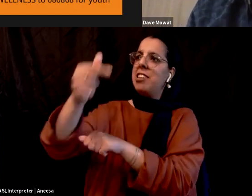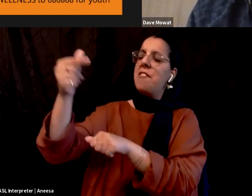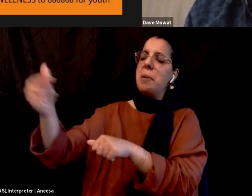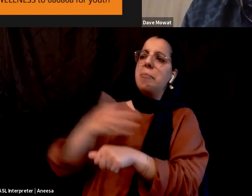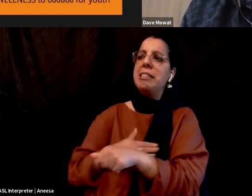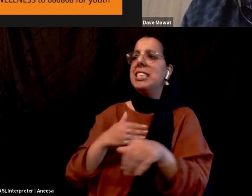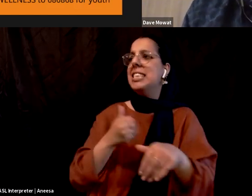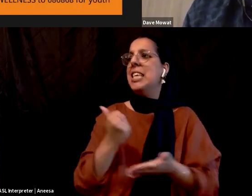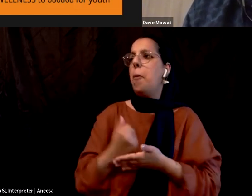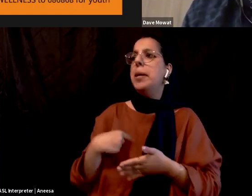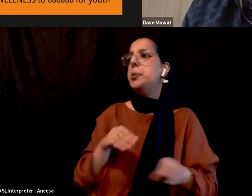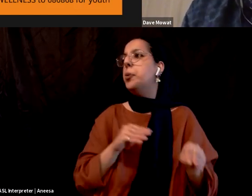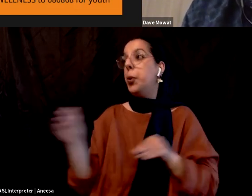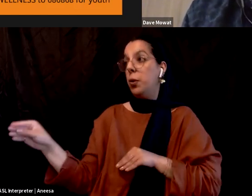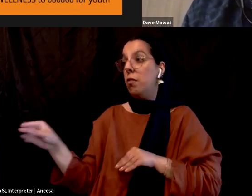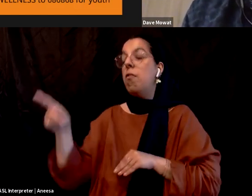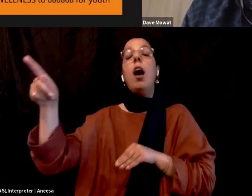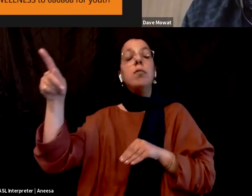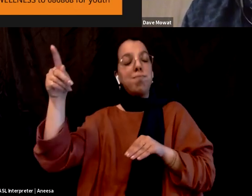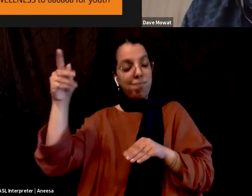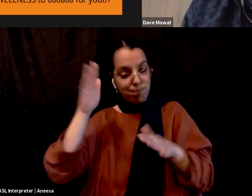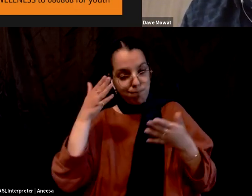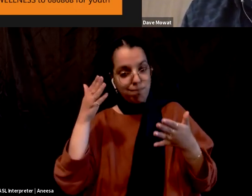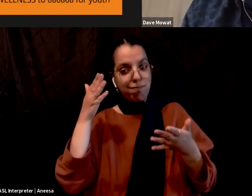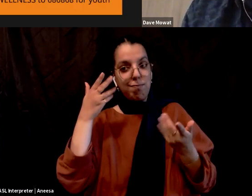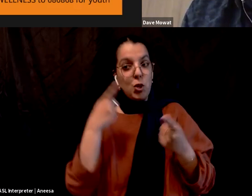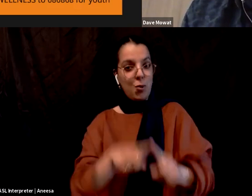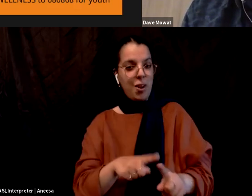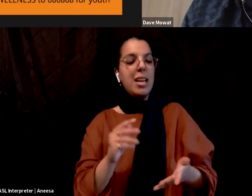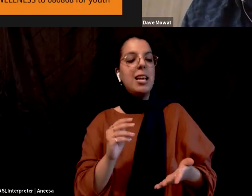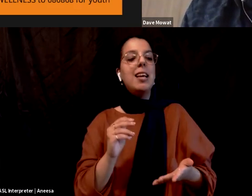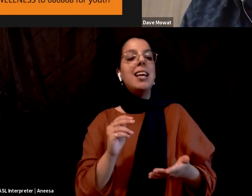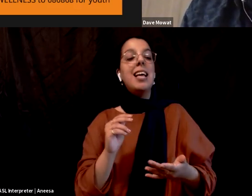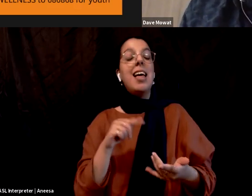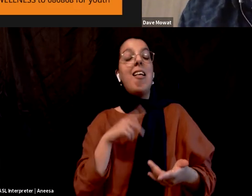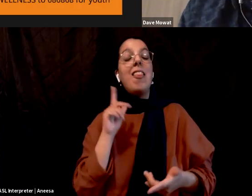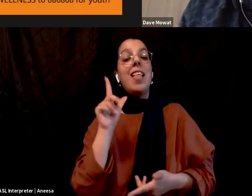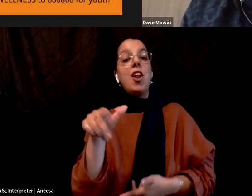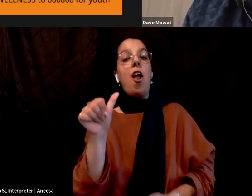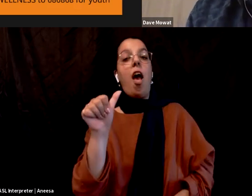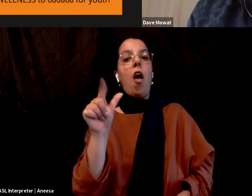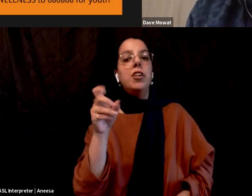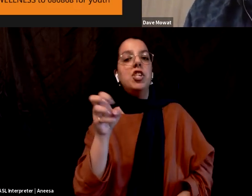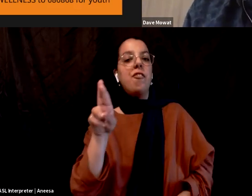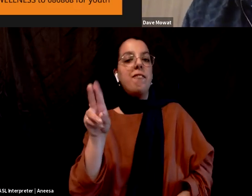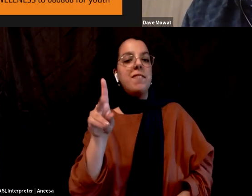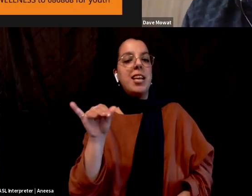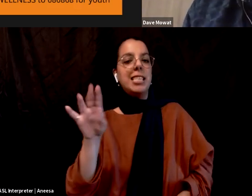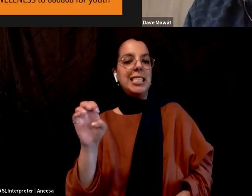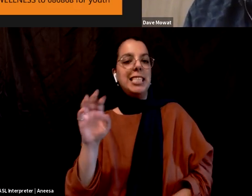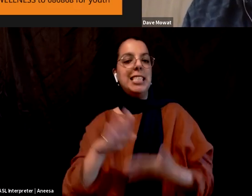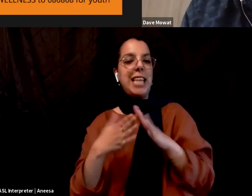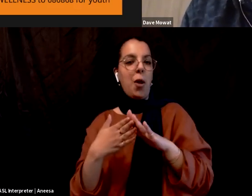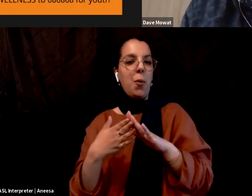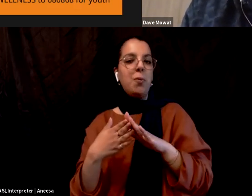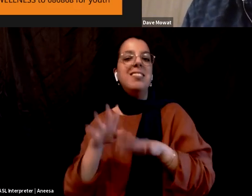by 1835, new lands are sought in Alderwick Township, or Annick Township, as it would be called in